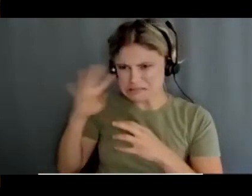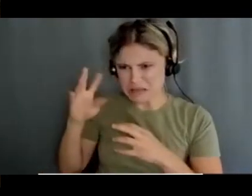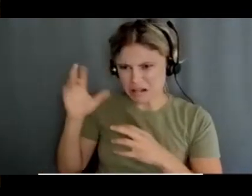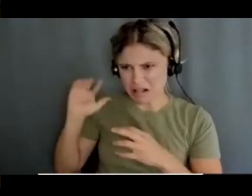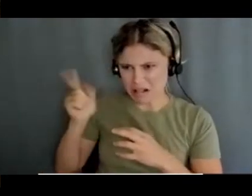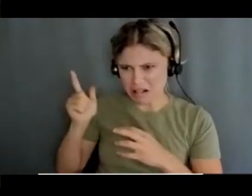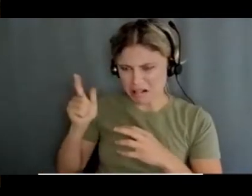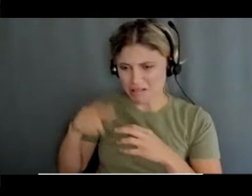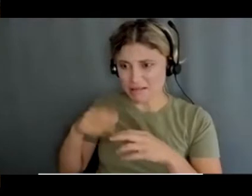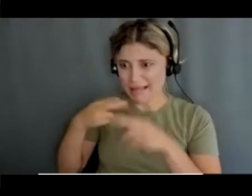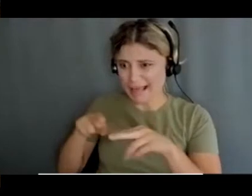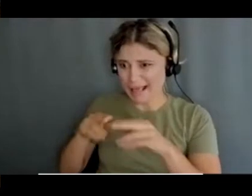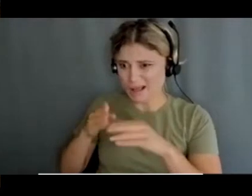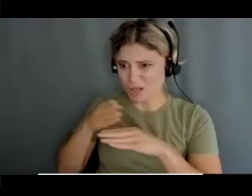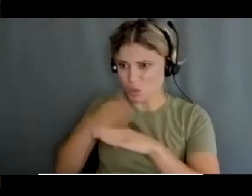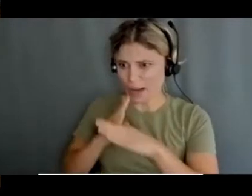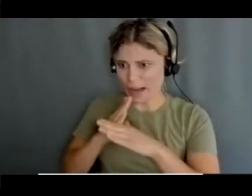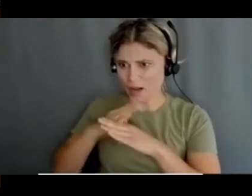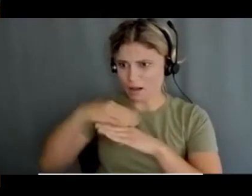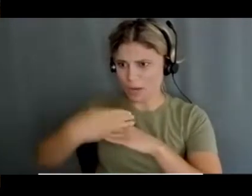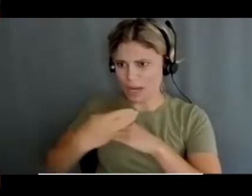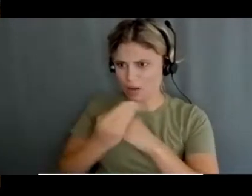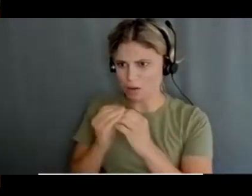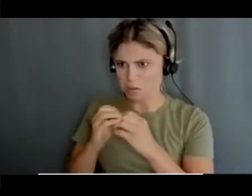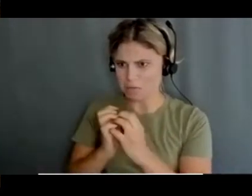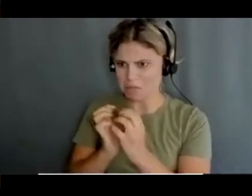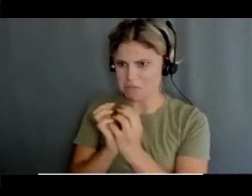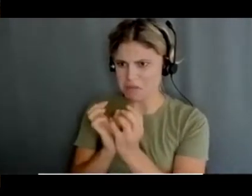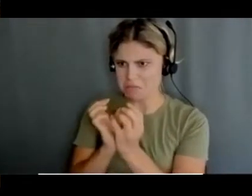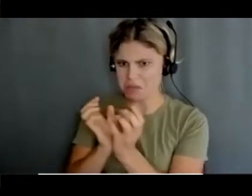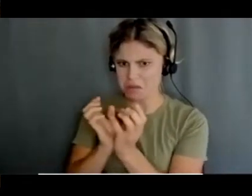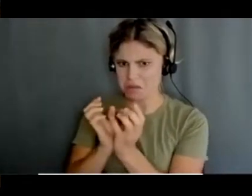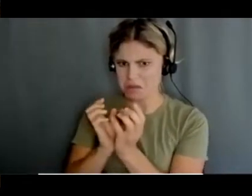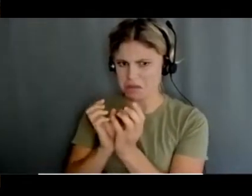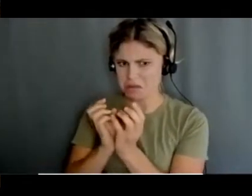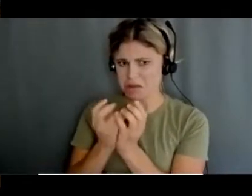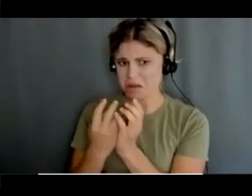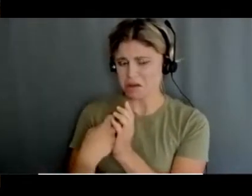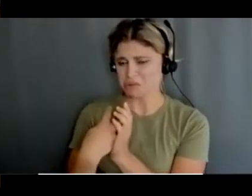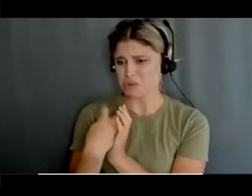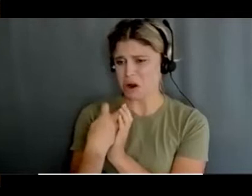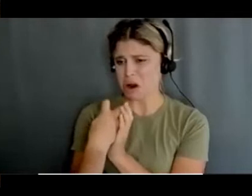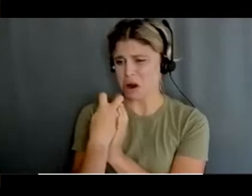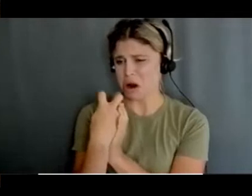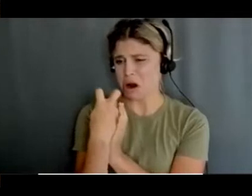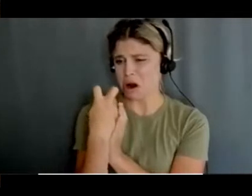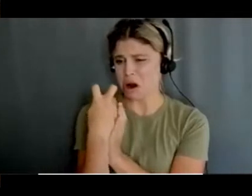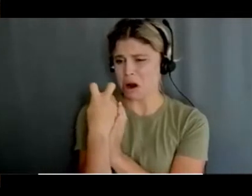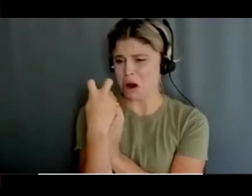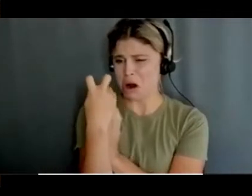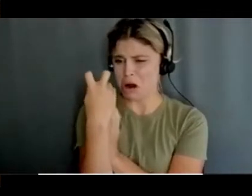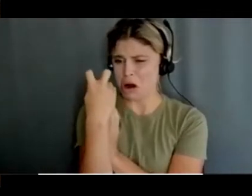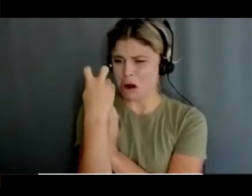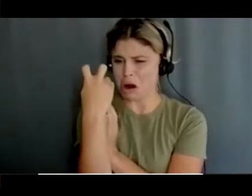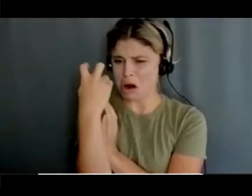as the egg cracked and out crawled a long, scaly creature that walked